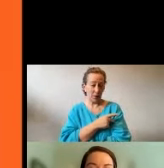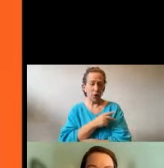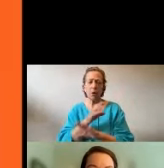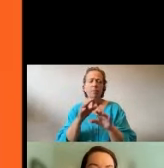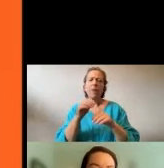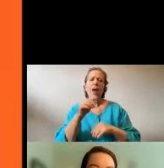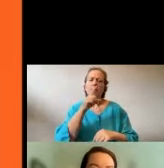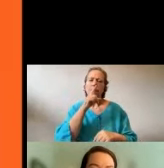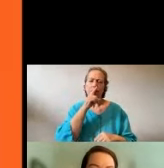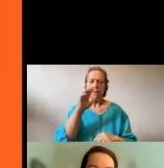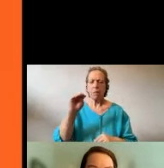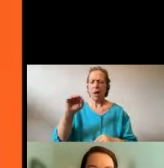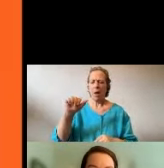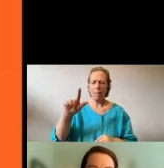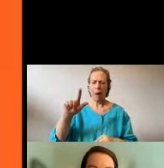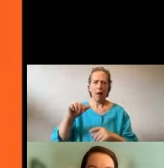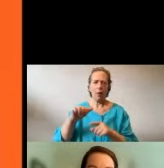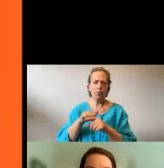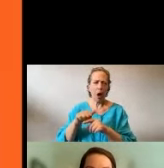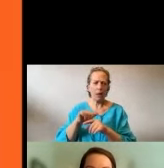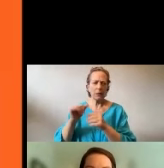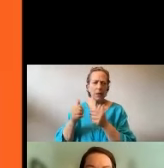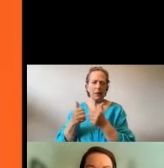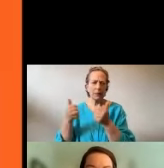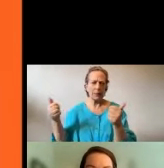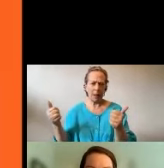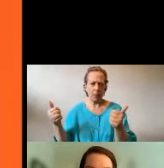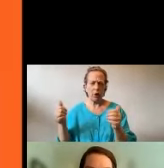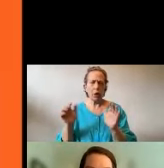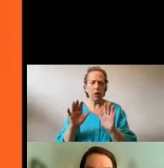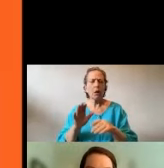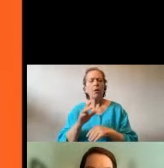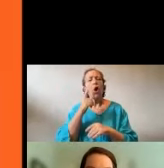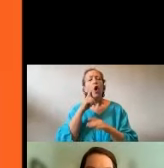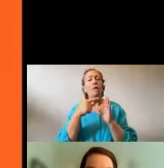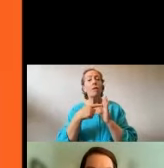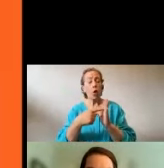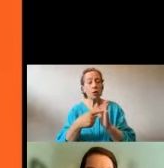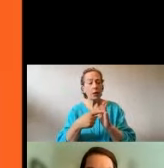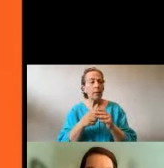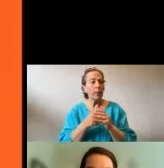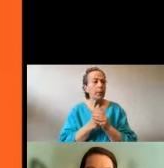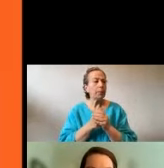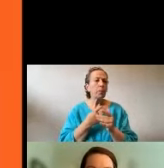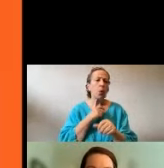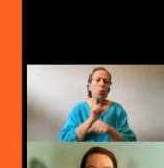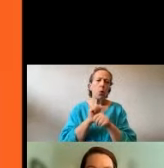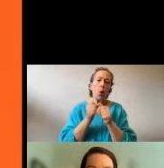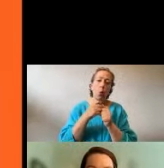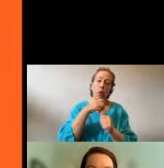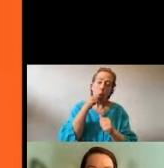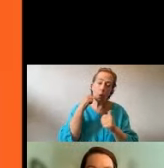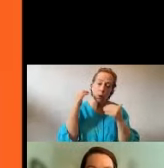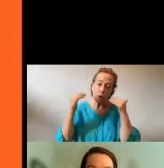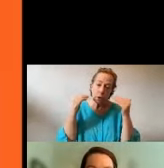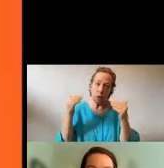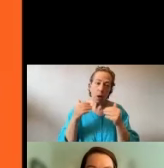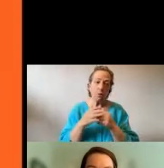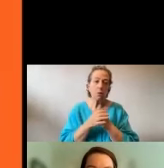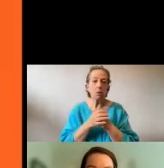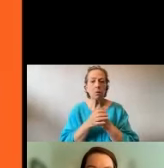malpractice, that's like a totally different topic. But just for example, we work with older adults, sometimes